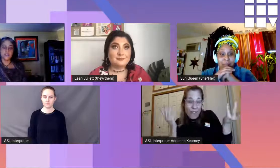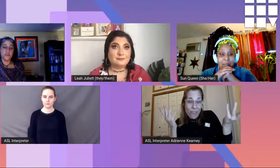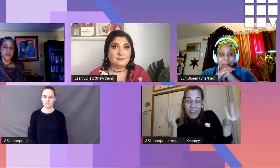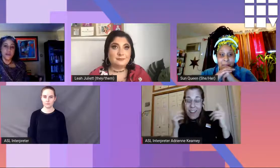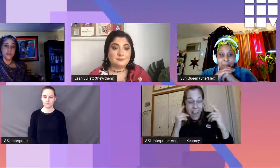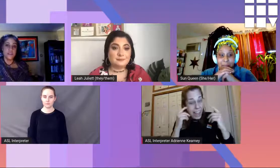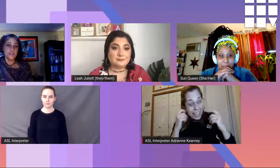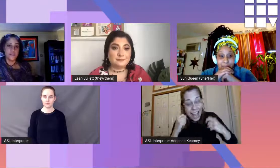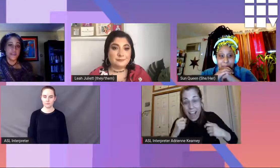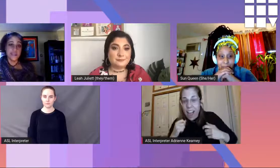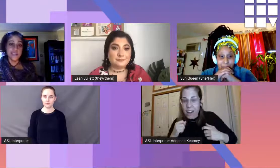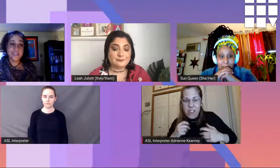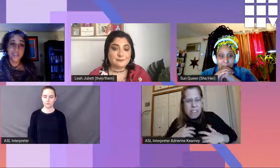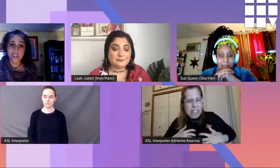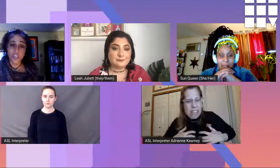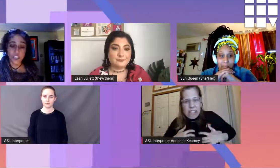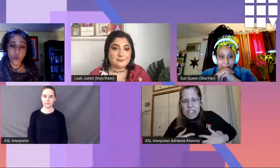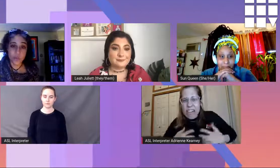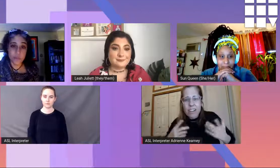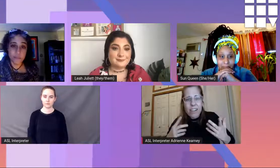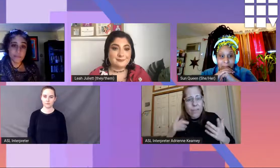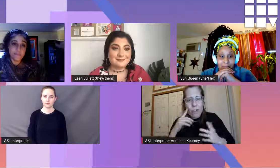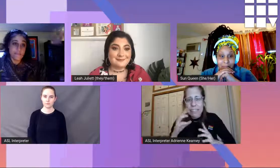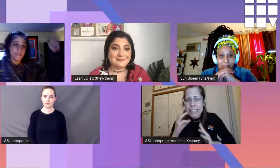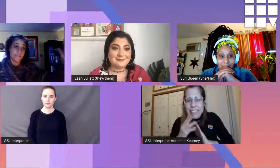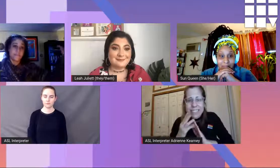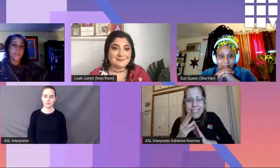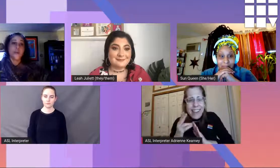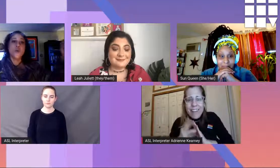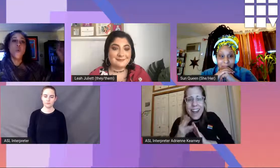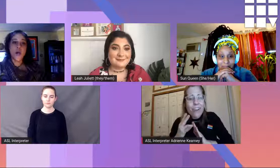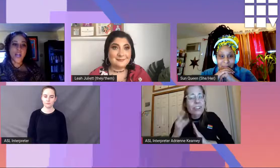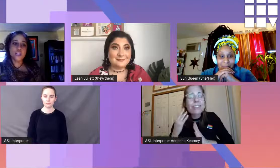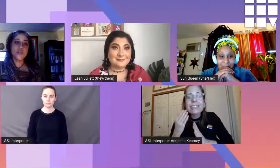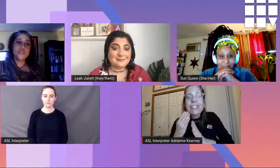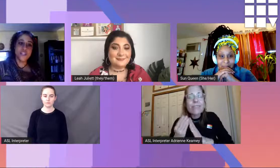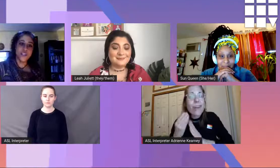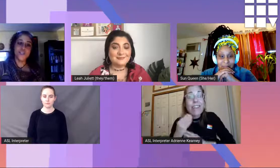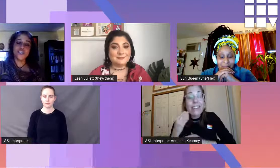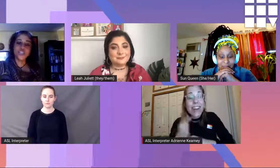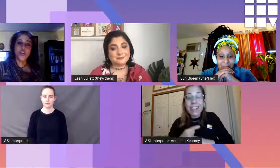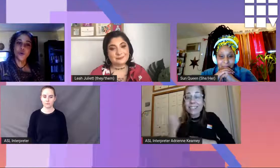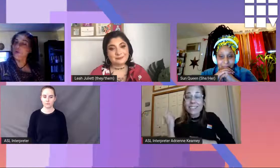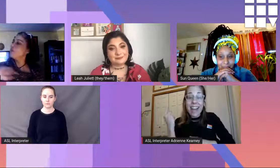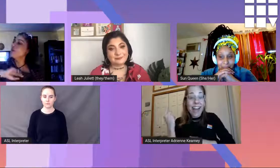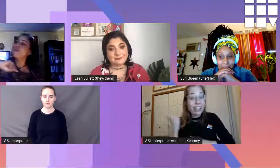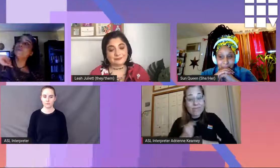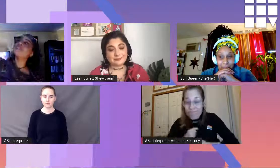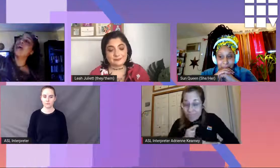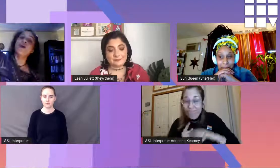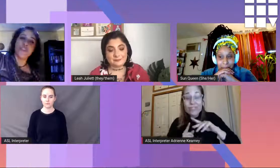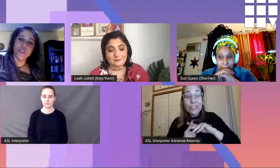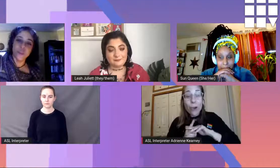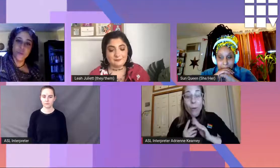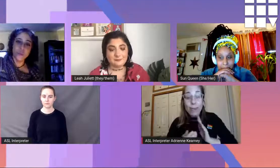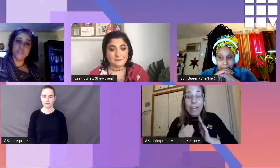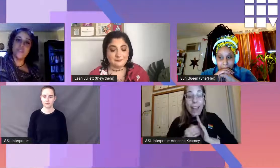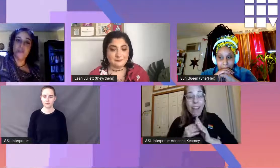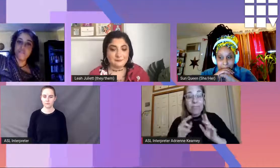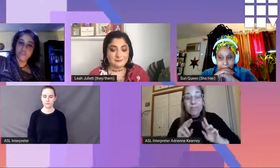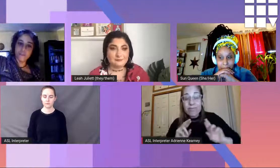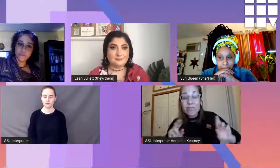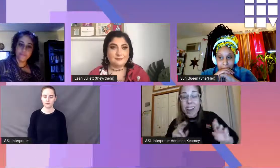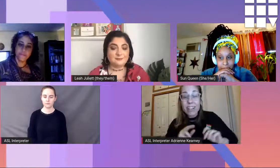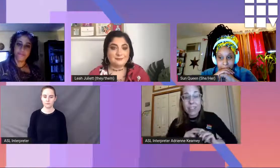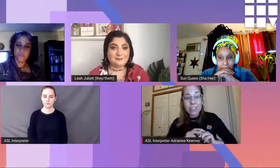to ask you, because I see y'all show up. Why do you continue to show up? What's out there? What's